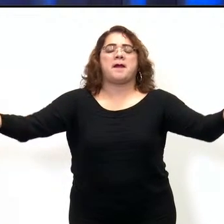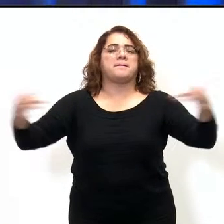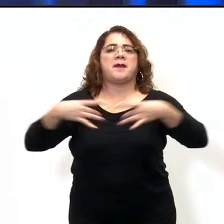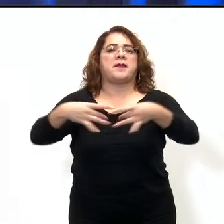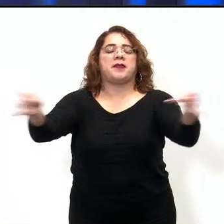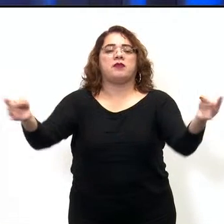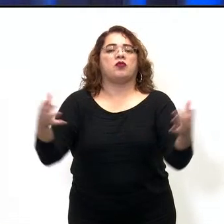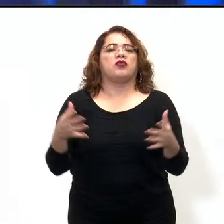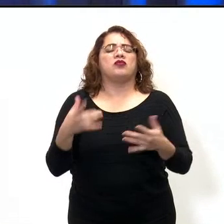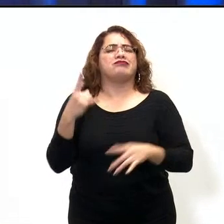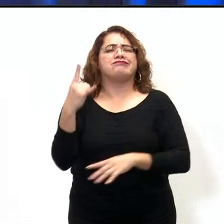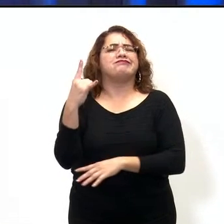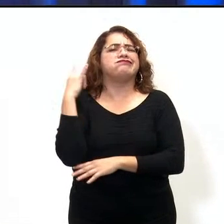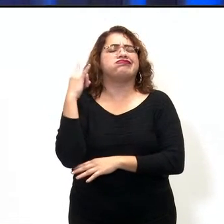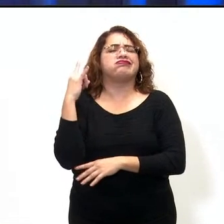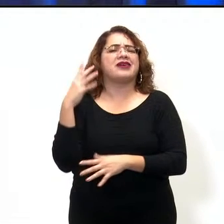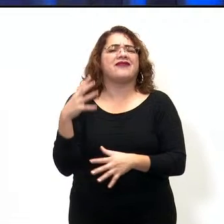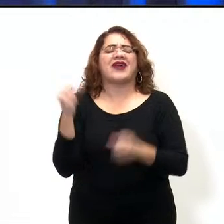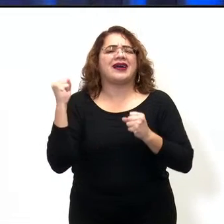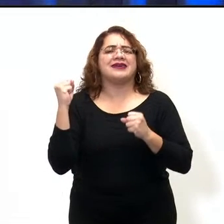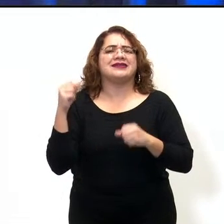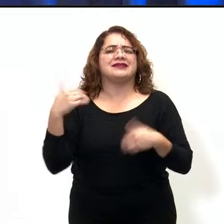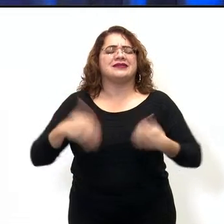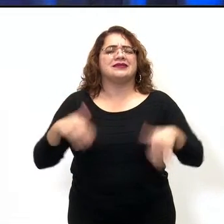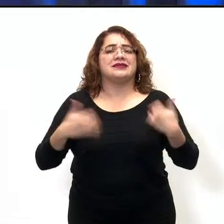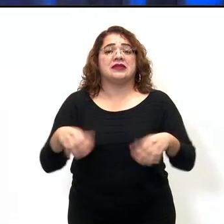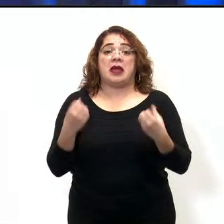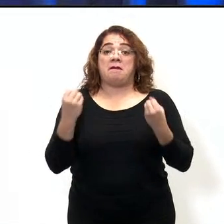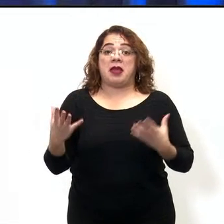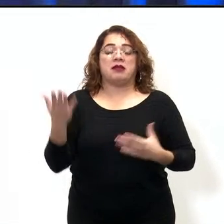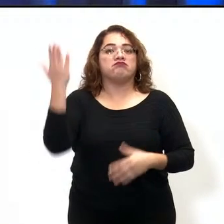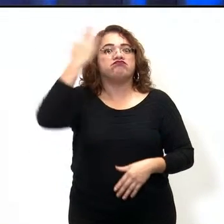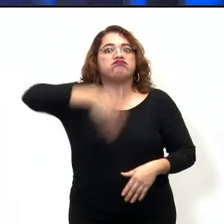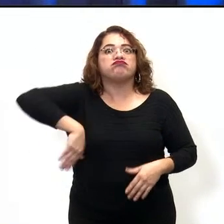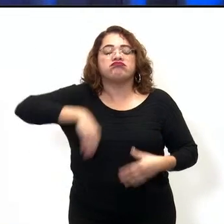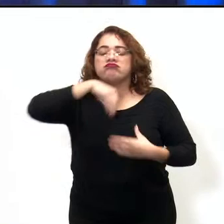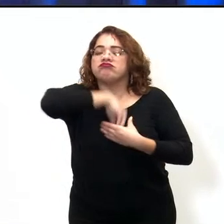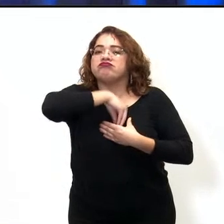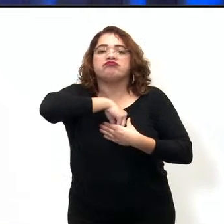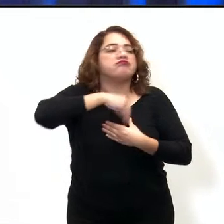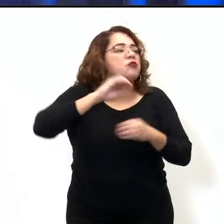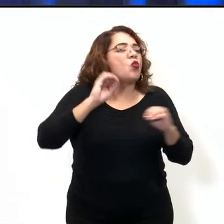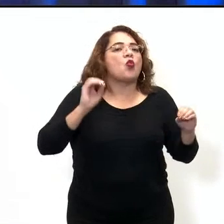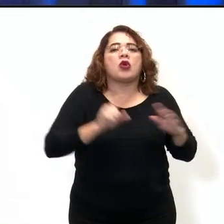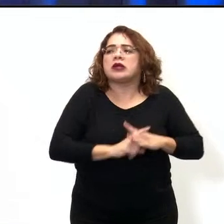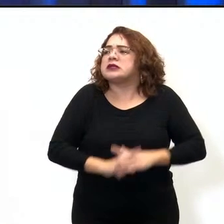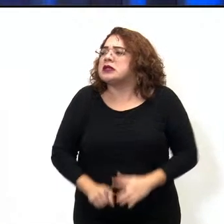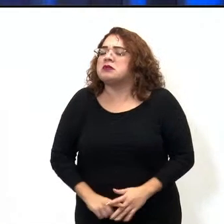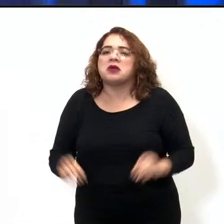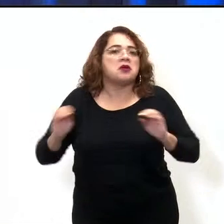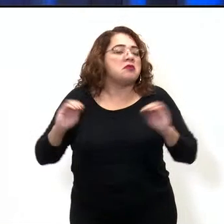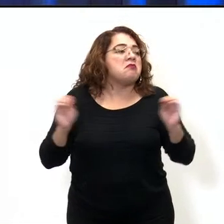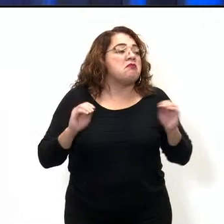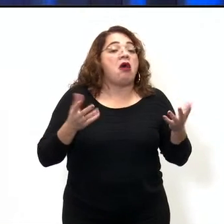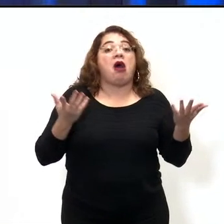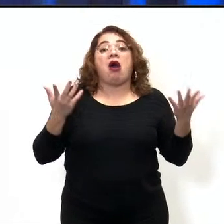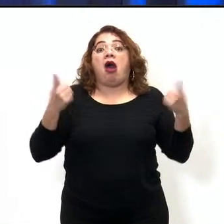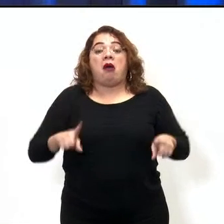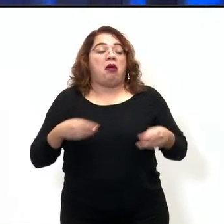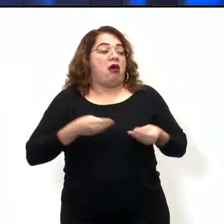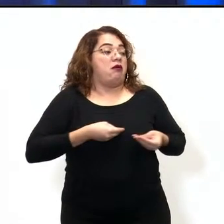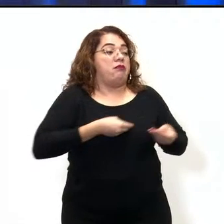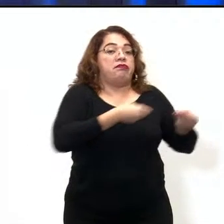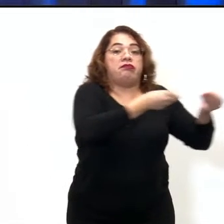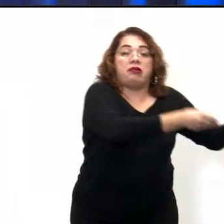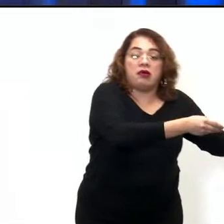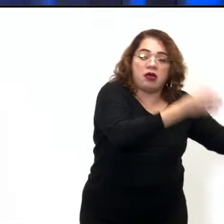else. And unfortunately, many of these folks are asymptomatic and are transmitting COVID-19 to their grandparents and to other